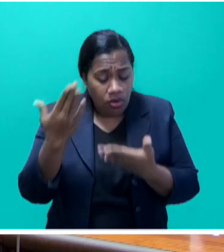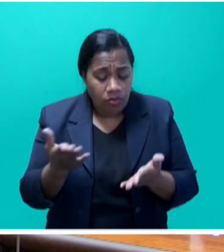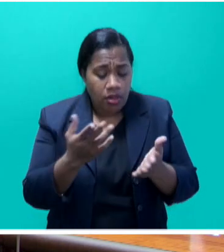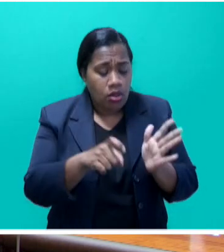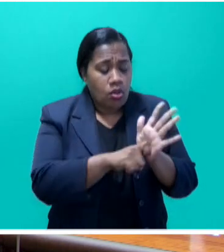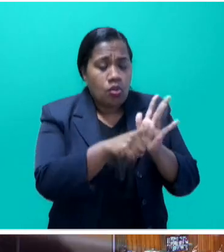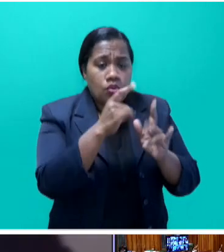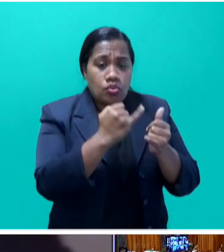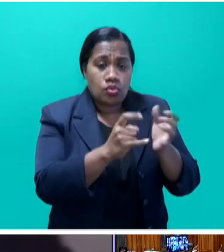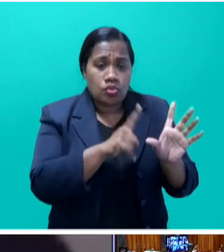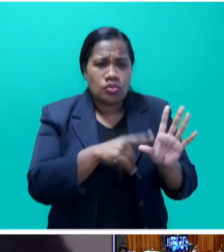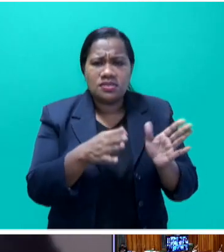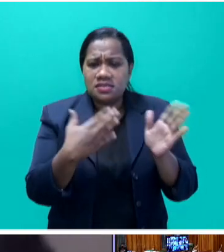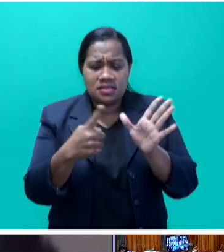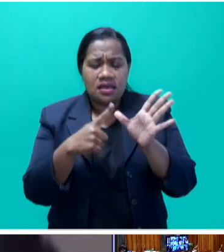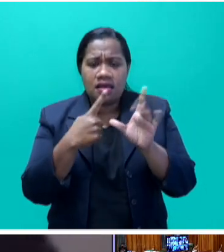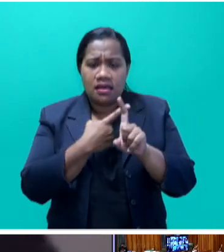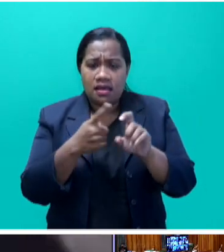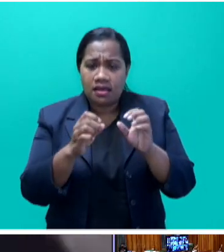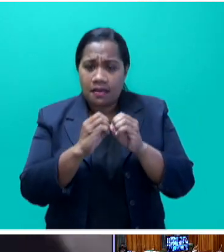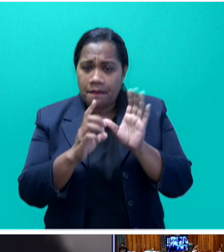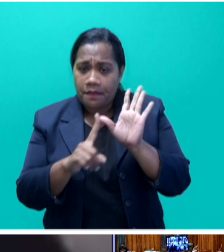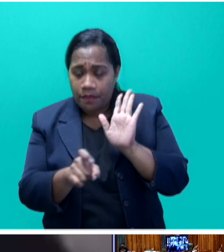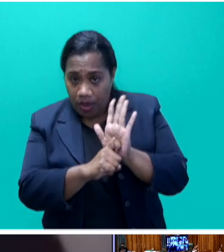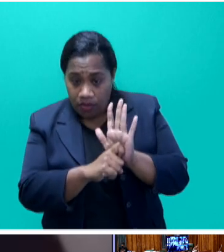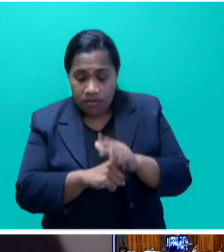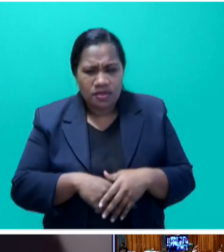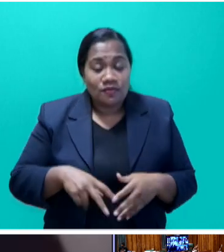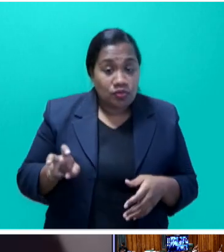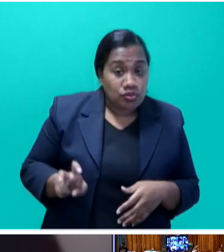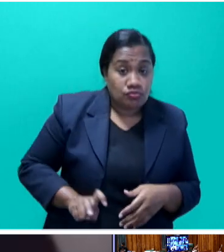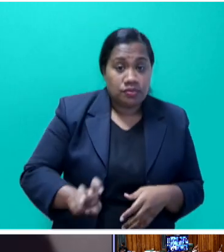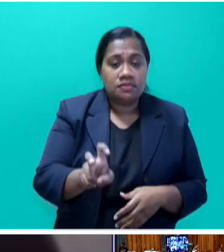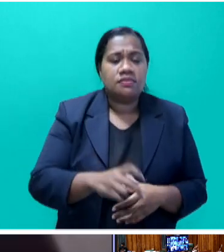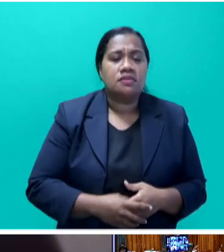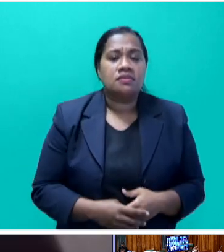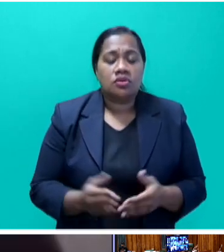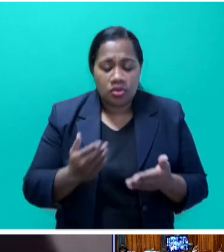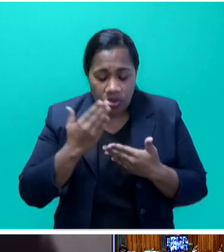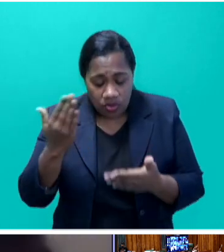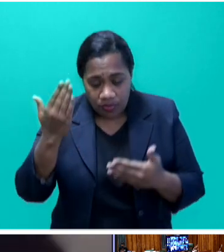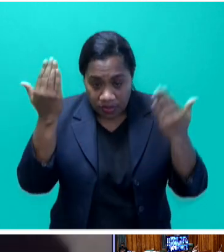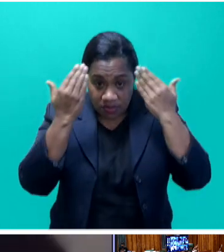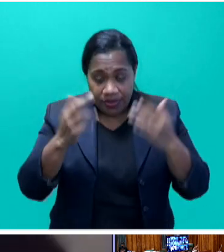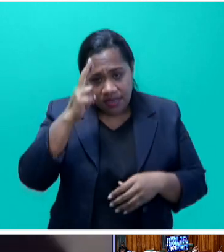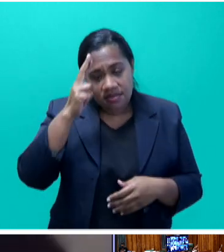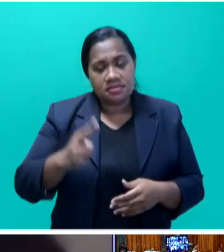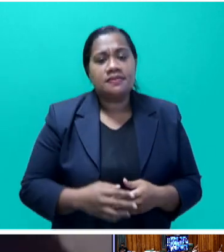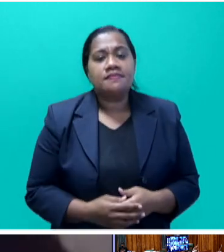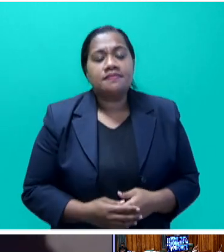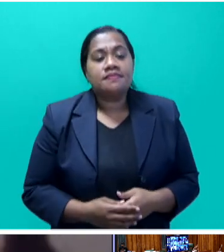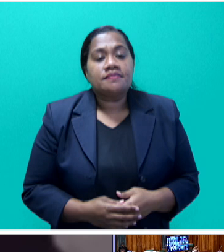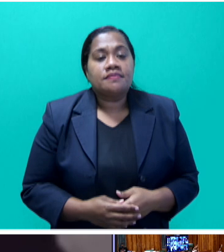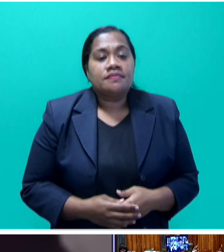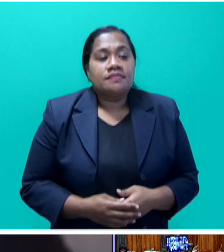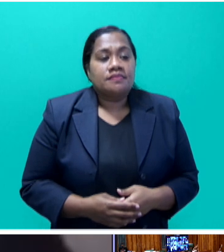It's actually quite sad, sir. In terms of transport, Honorable Speaker, sir, transport is a critical cross-cutting sector for the